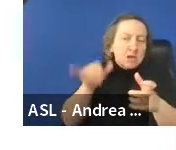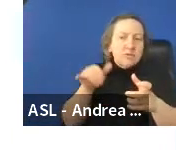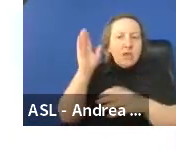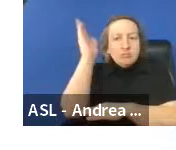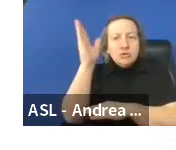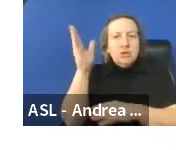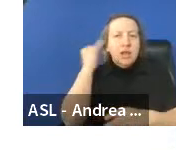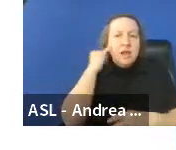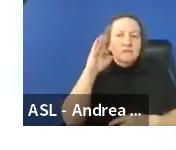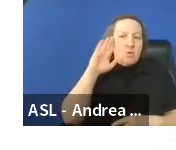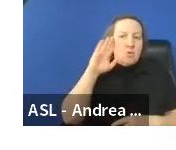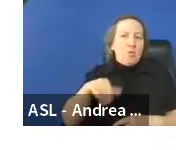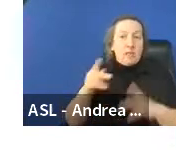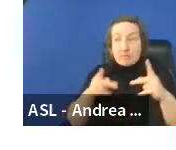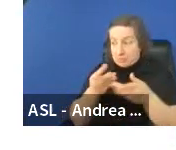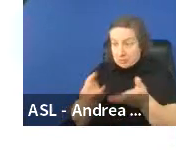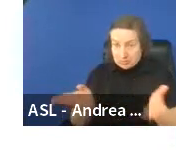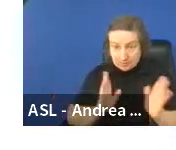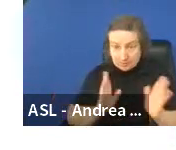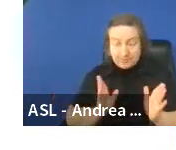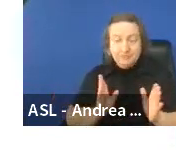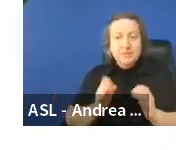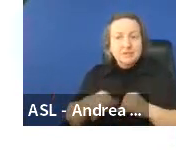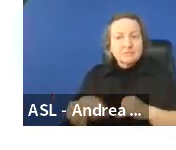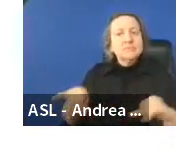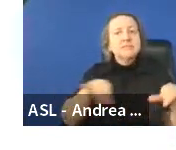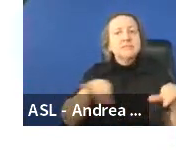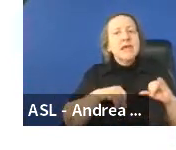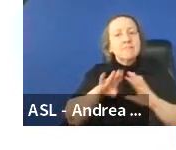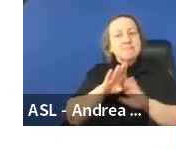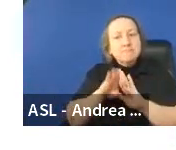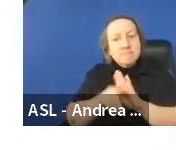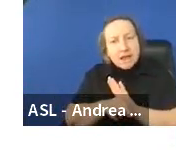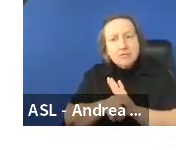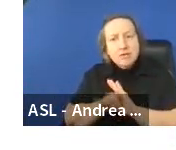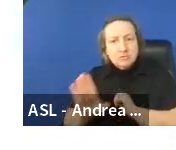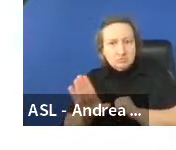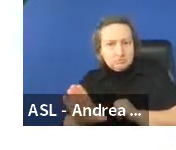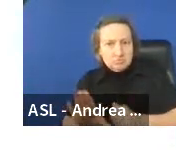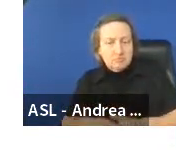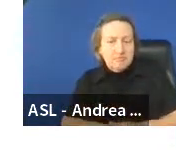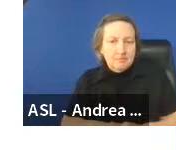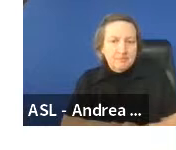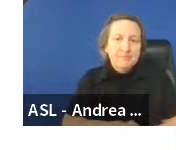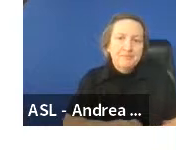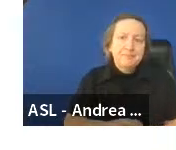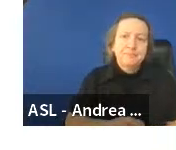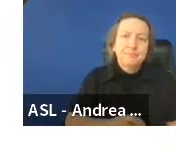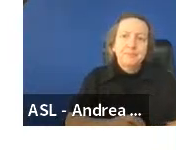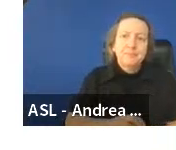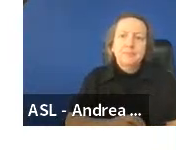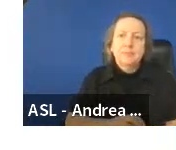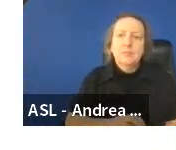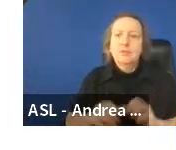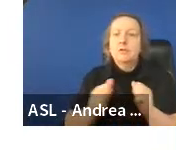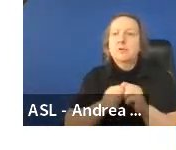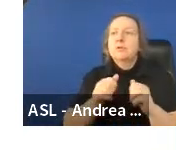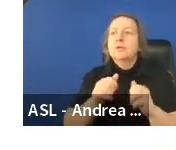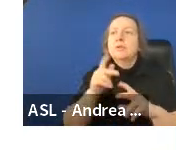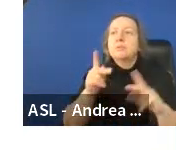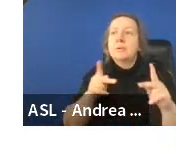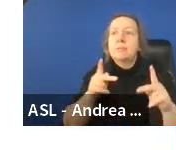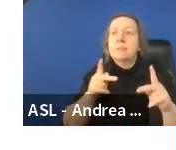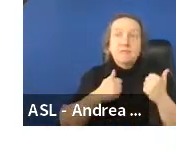knew that people in the room come from a similar background as they do. With our people living with